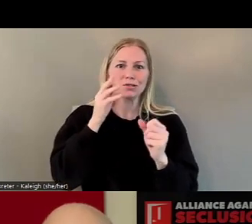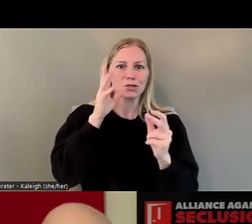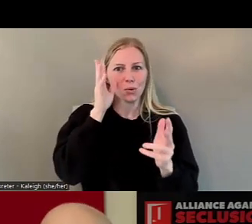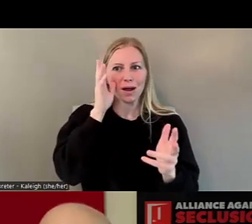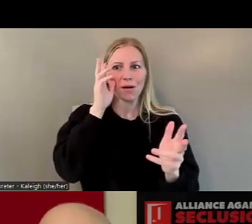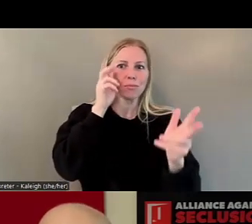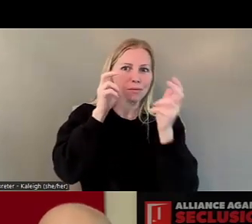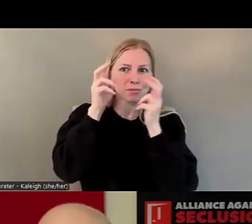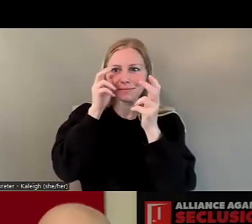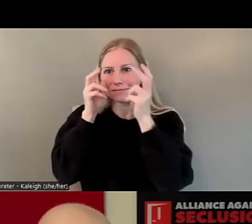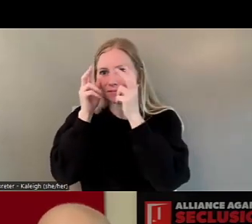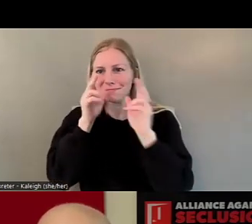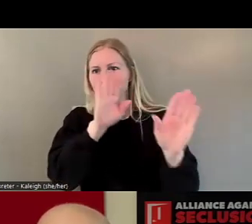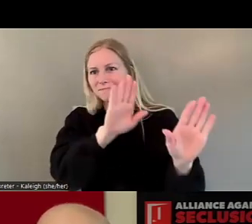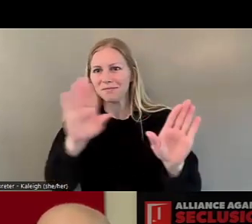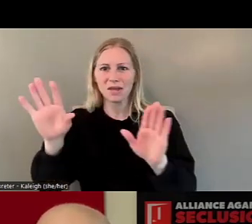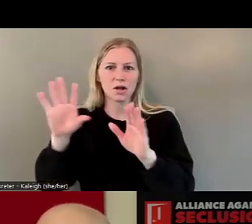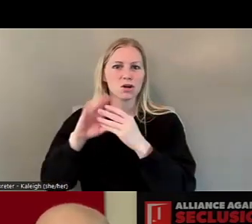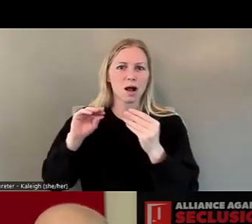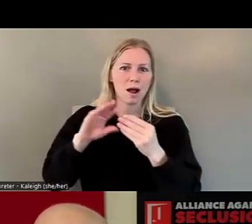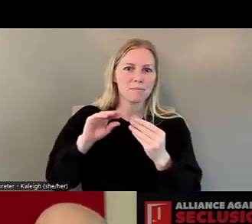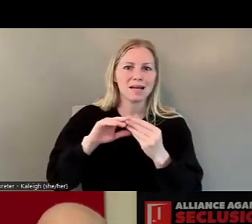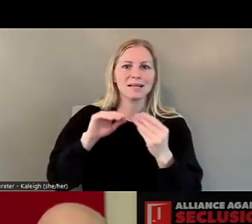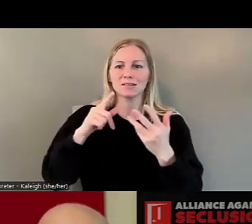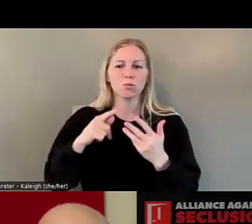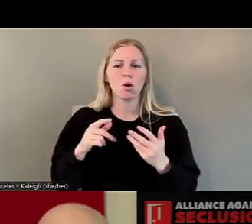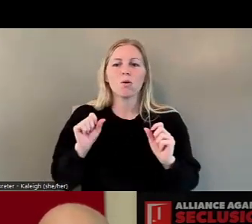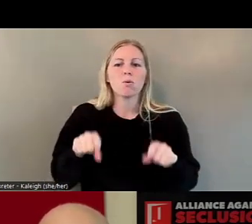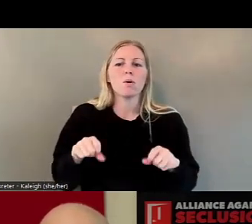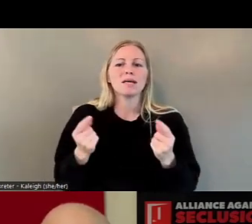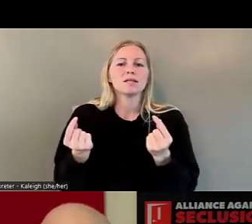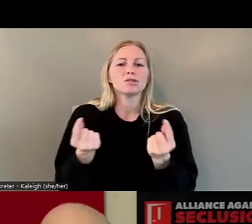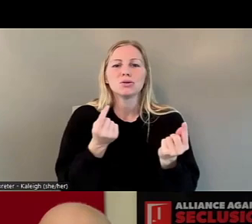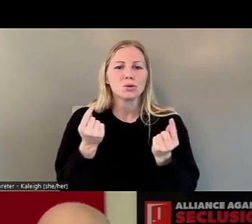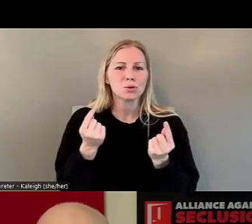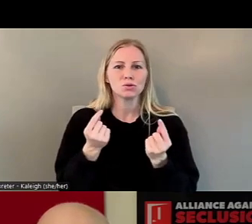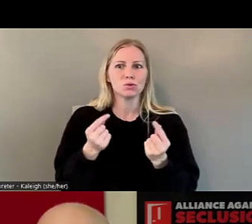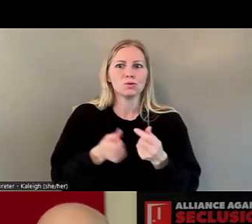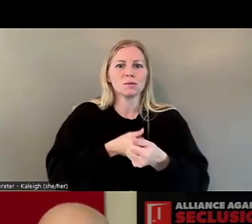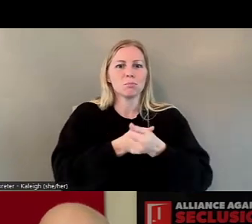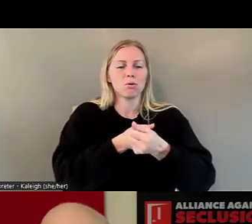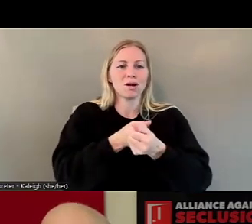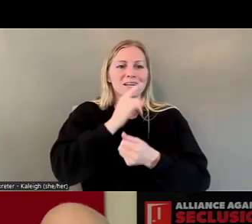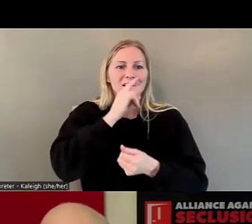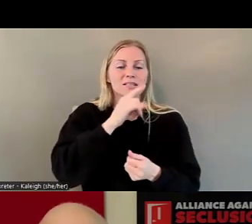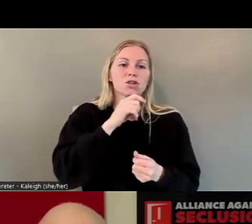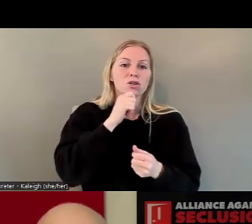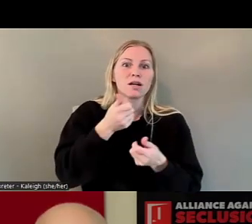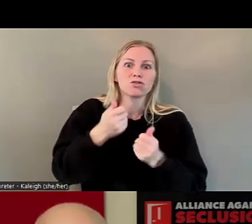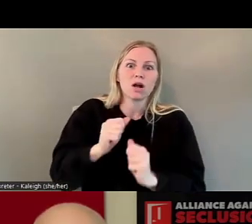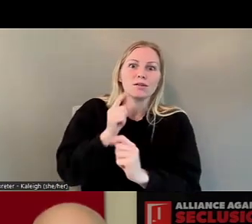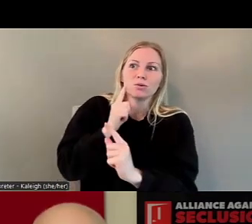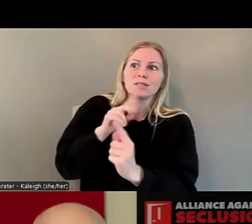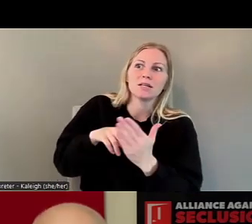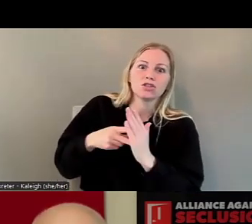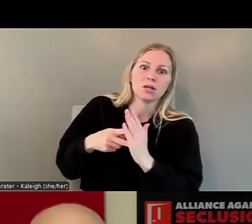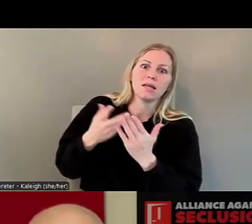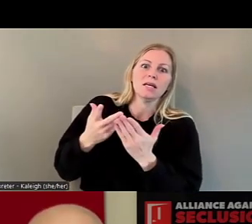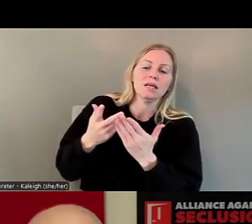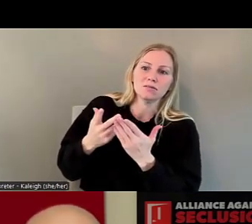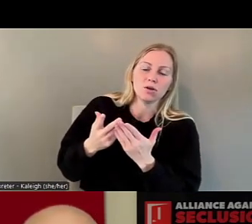understand what we can do differently to better support kids who are often not giving you a hard time, but are often having a hard